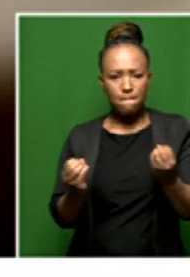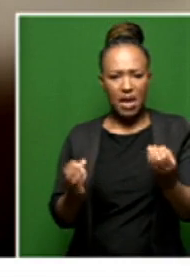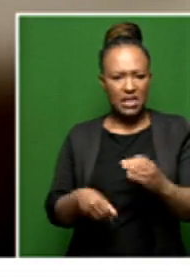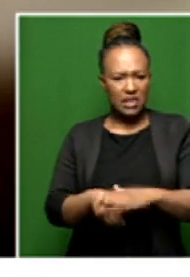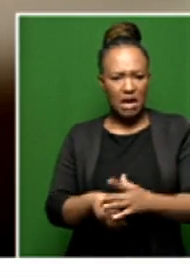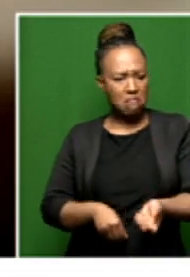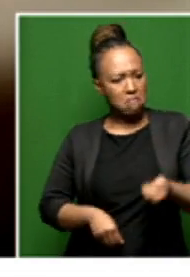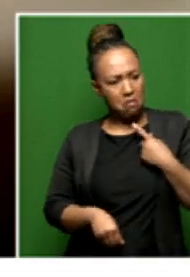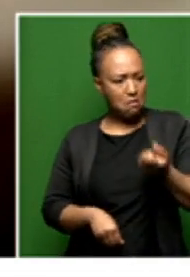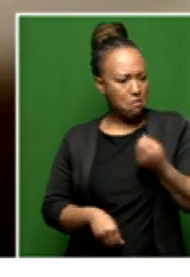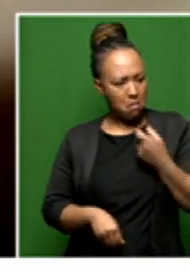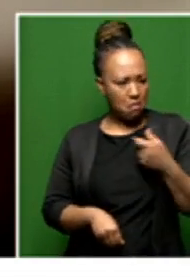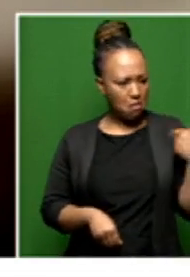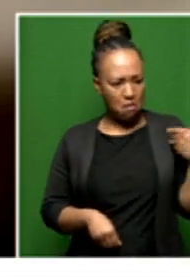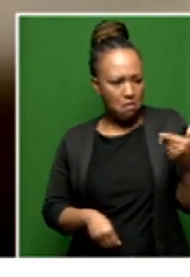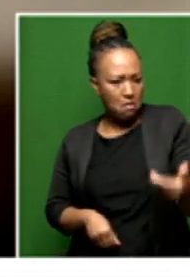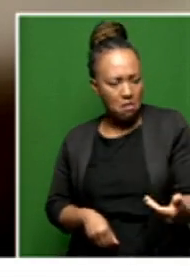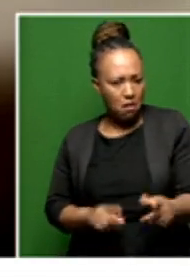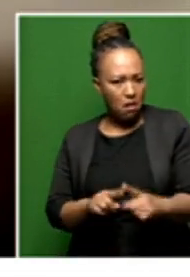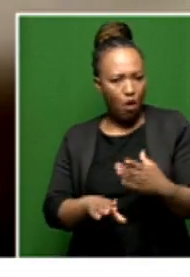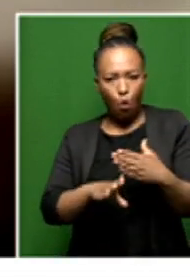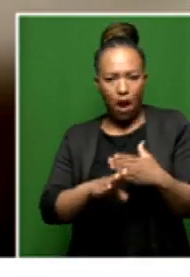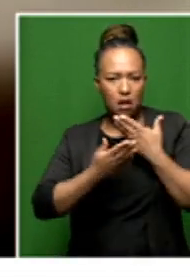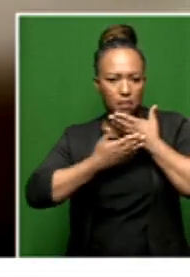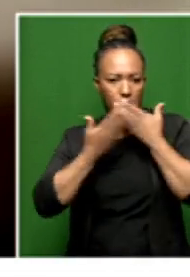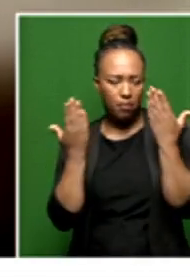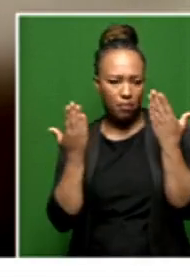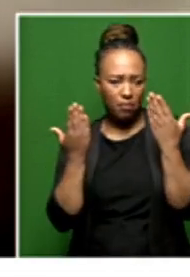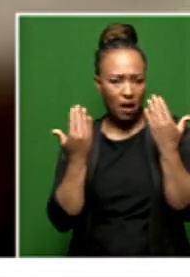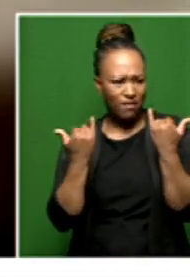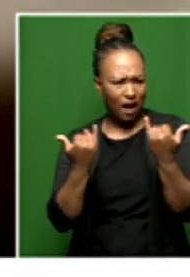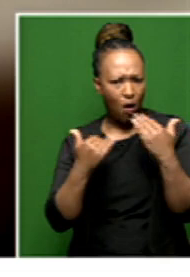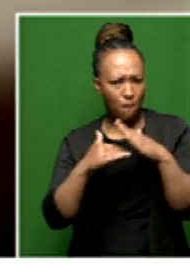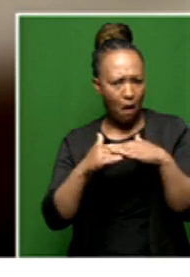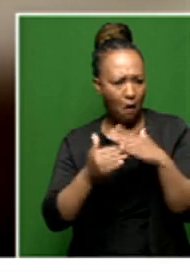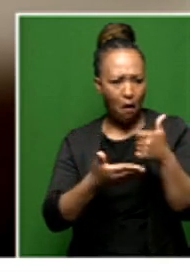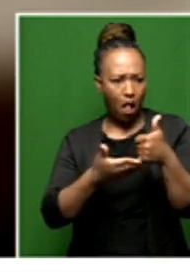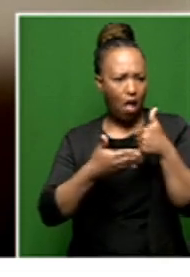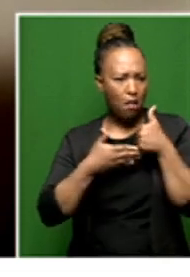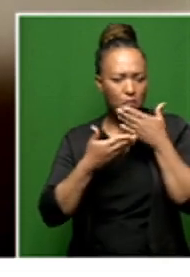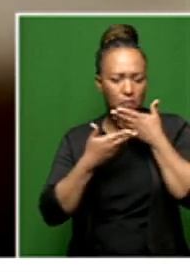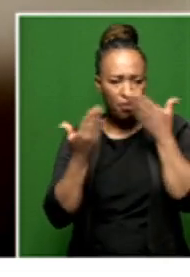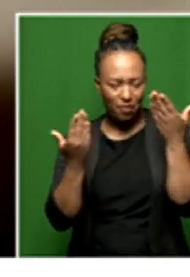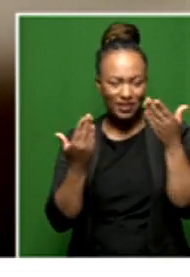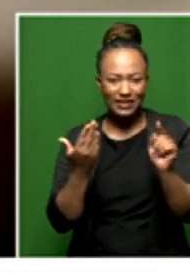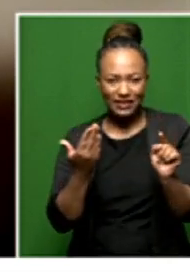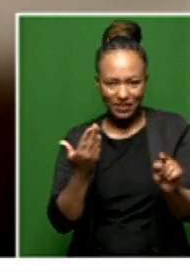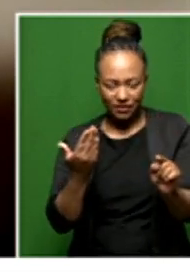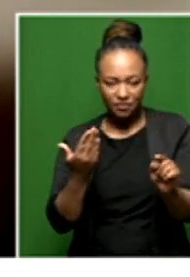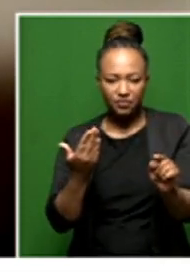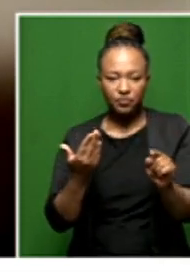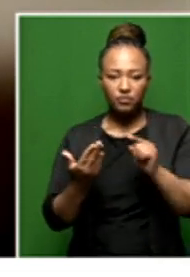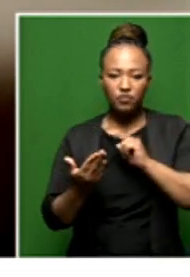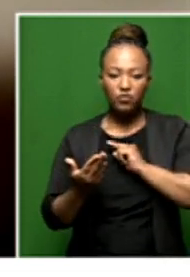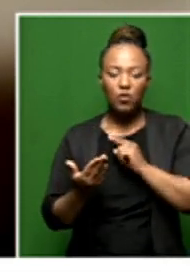in my life, but now that the resistance is rising so significantly, and the resistance of